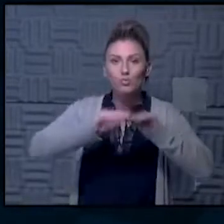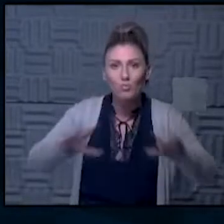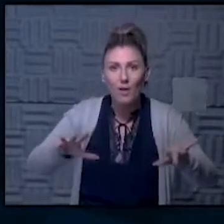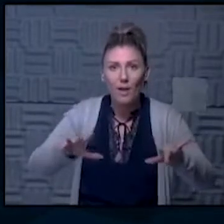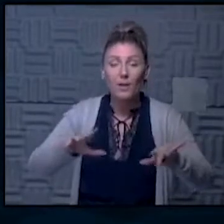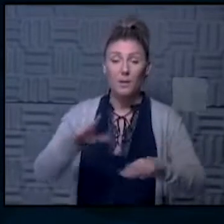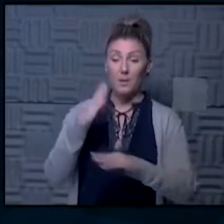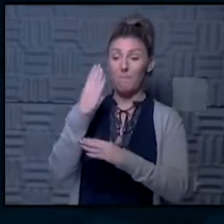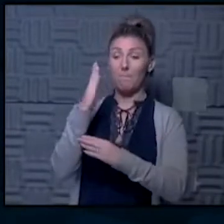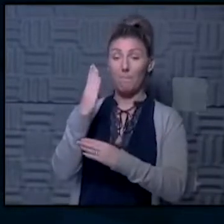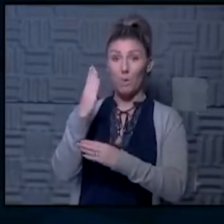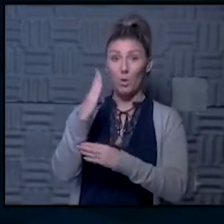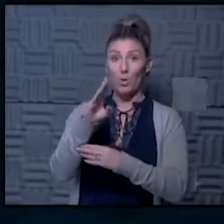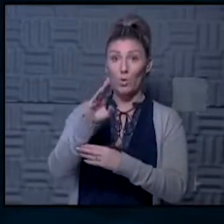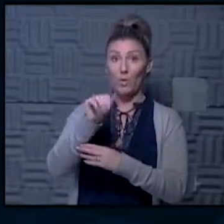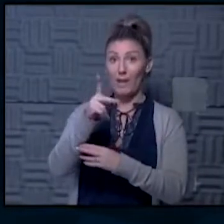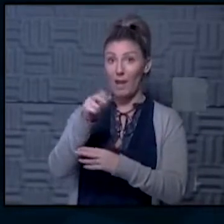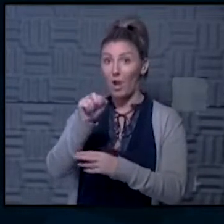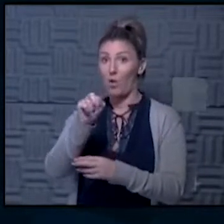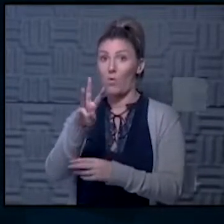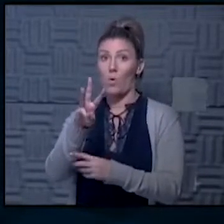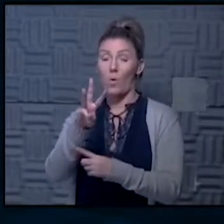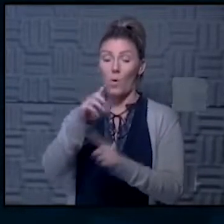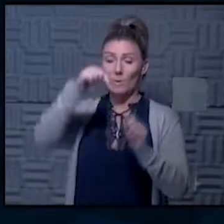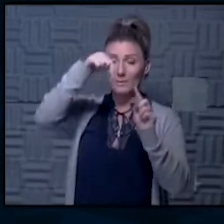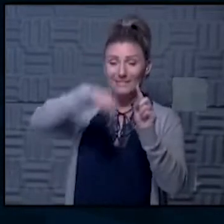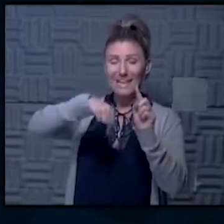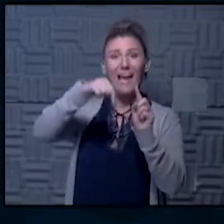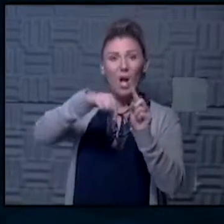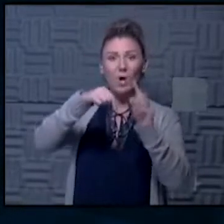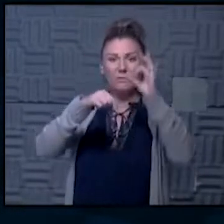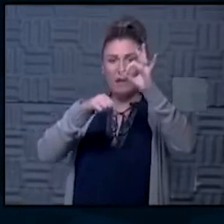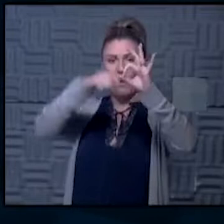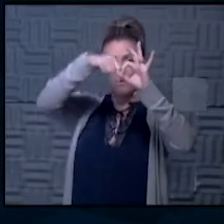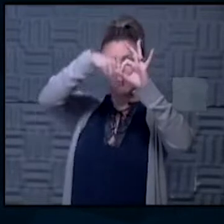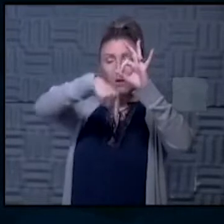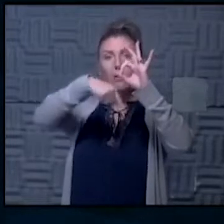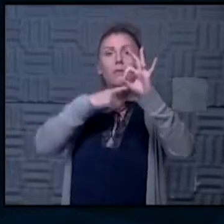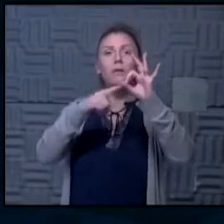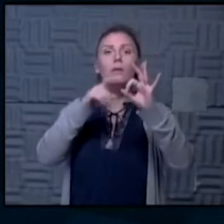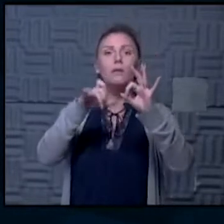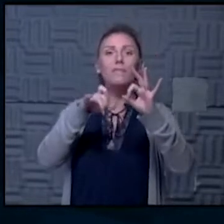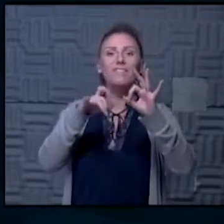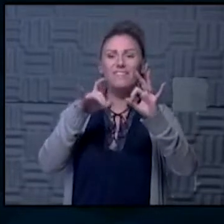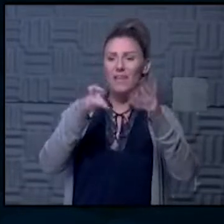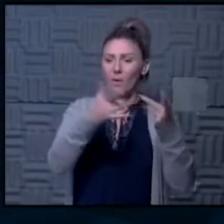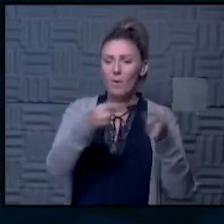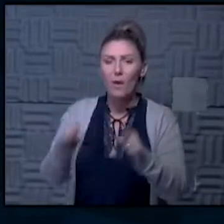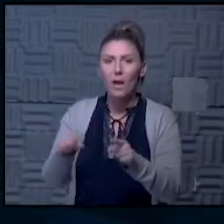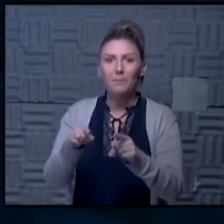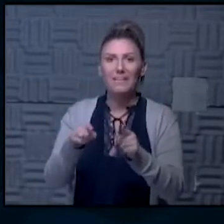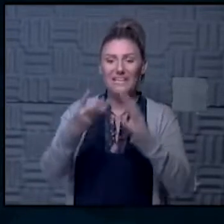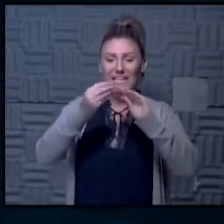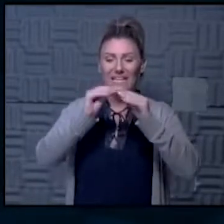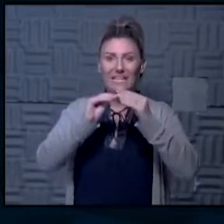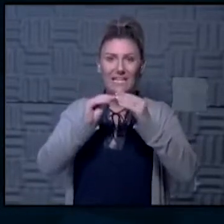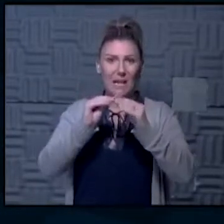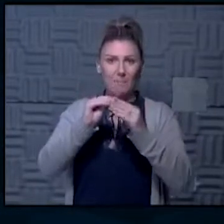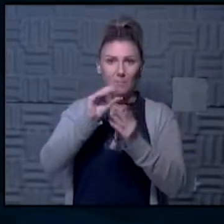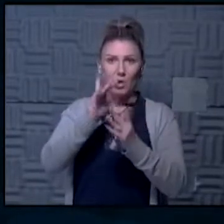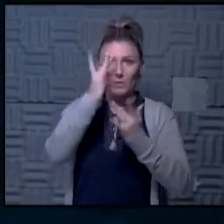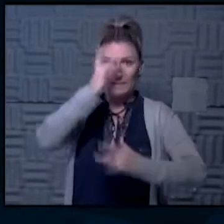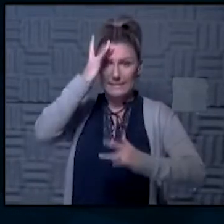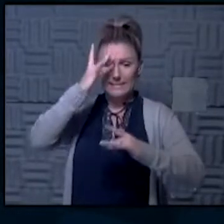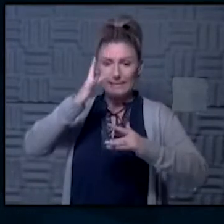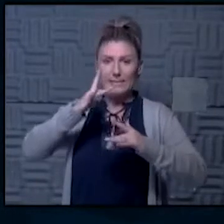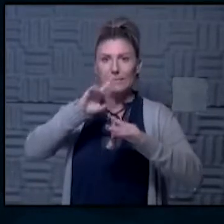The blue arrows downward, or blue dots with the downward arrows, means the trend in disease spread that week were down. And so you can